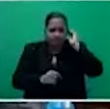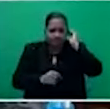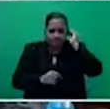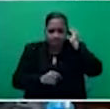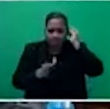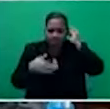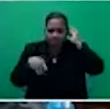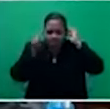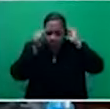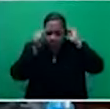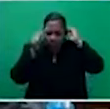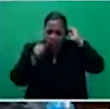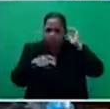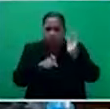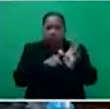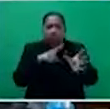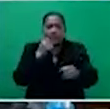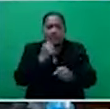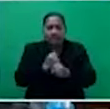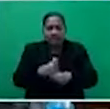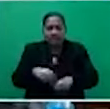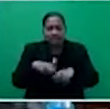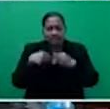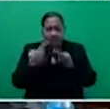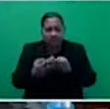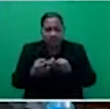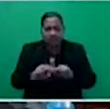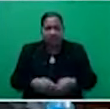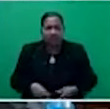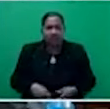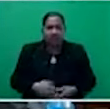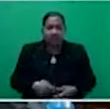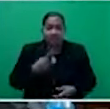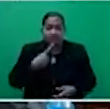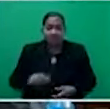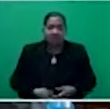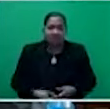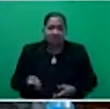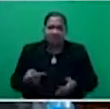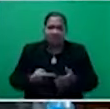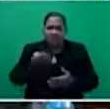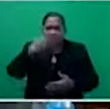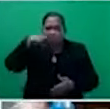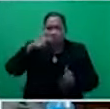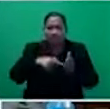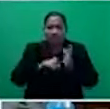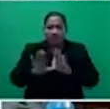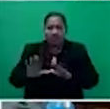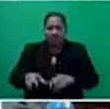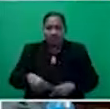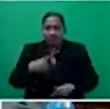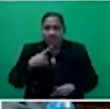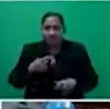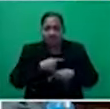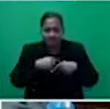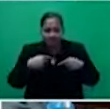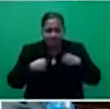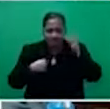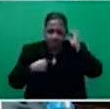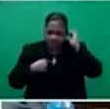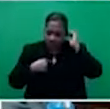family. J.J. Ragg said, he urged one of the chiefs, Tuita Levu, and this is a quote, he said, we must endeavor